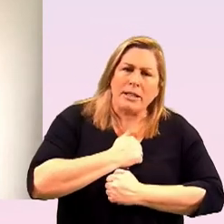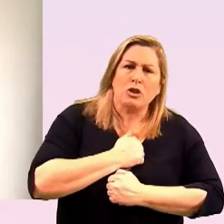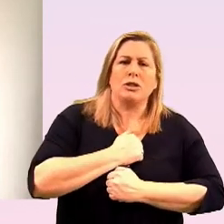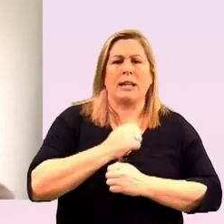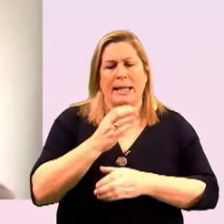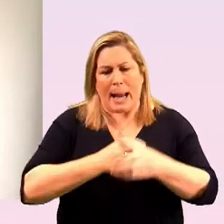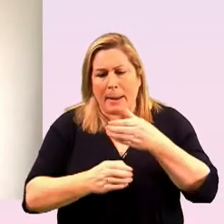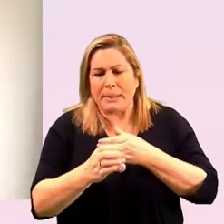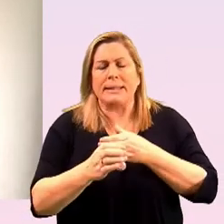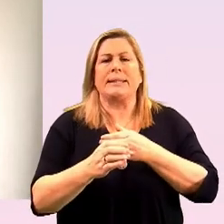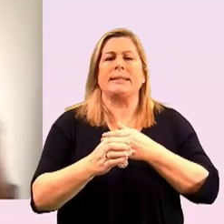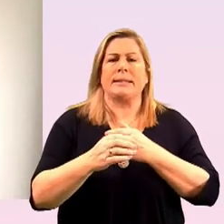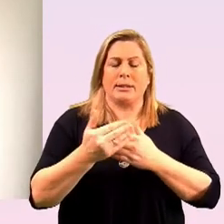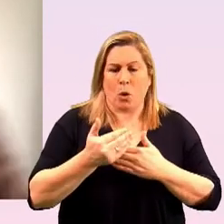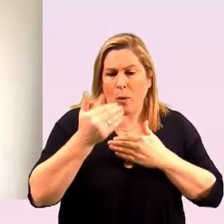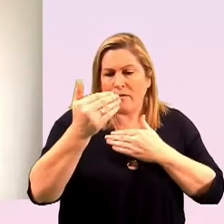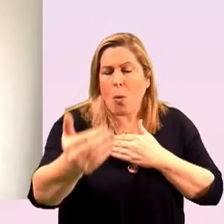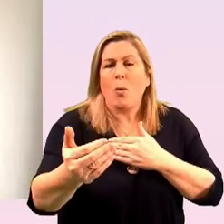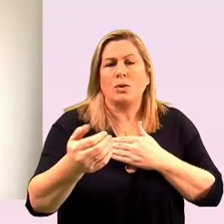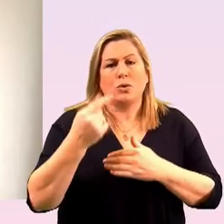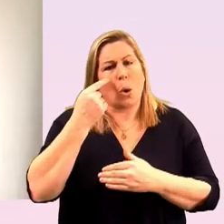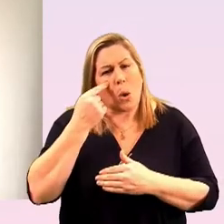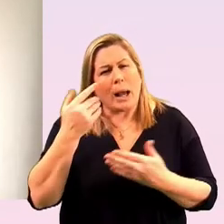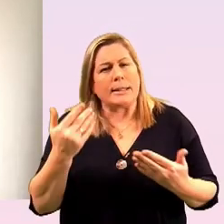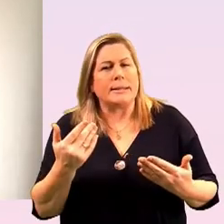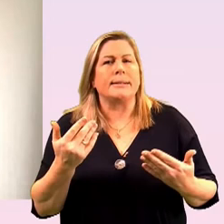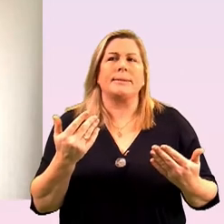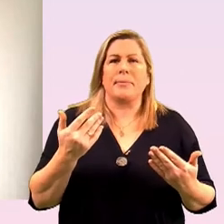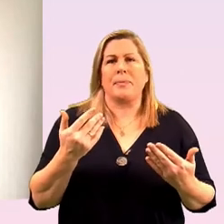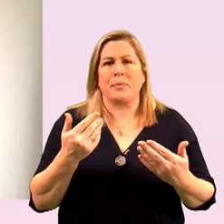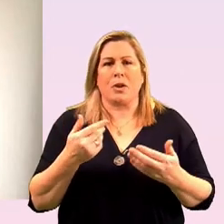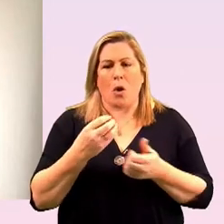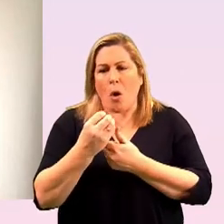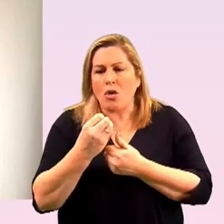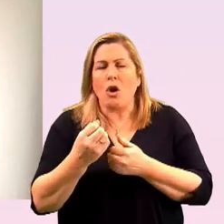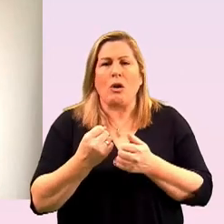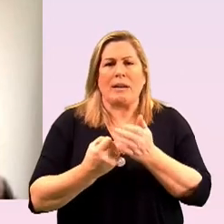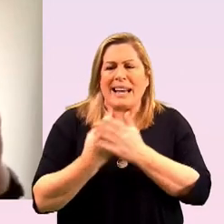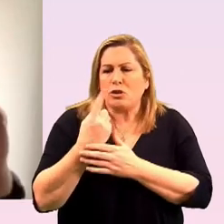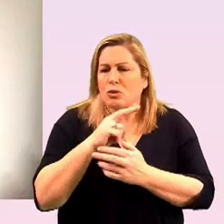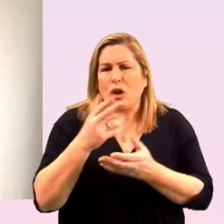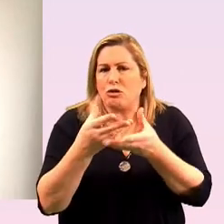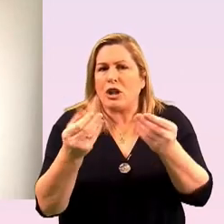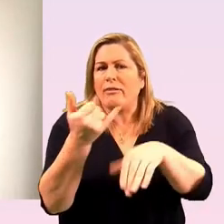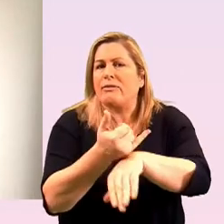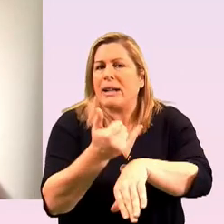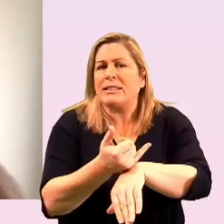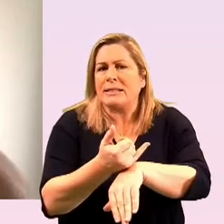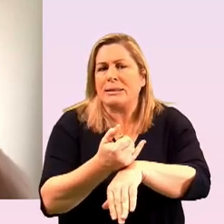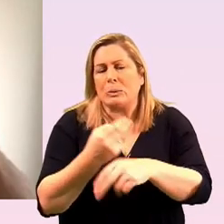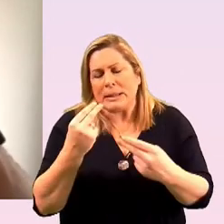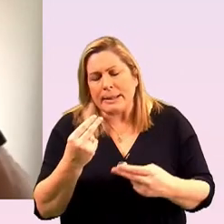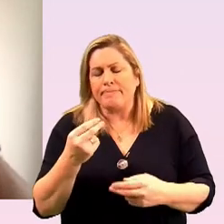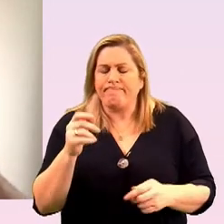empathy going forward to look at unresolved issues, to for example, embrace the